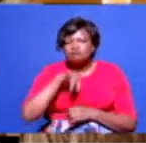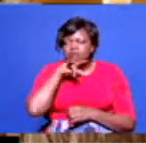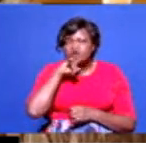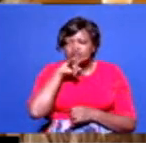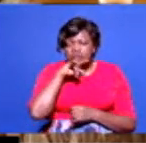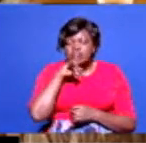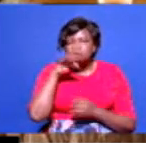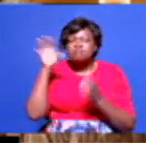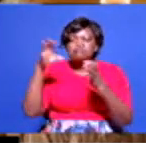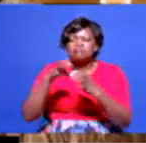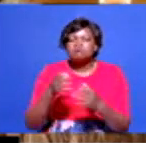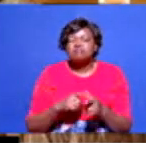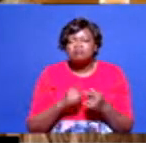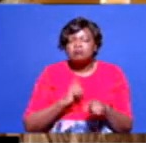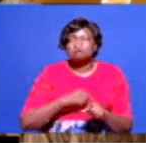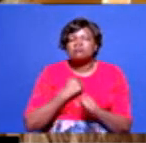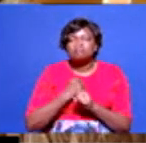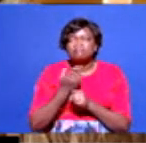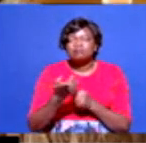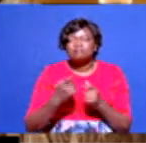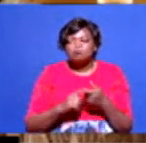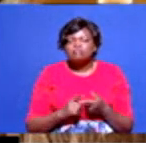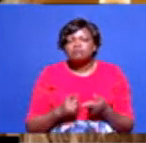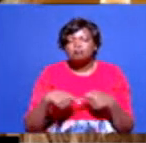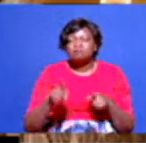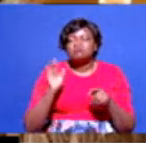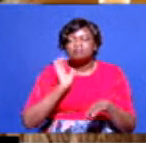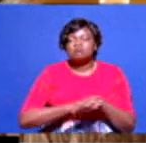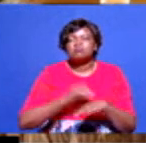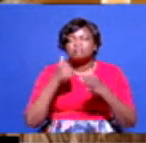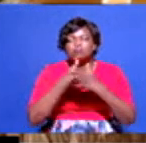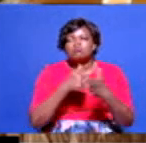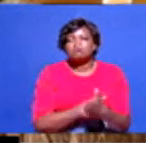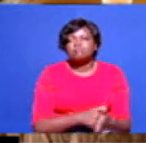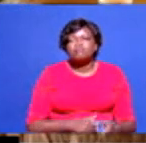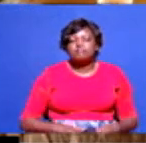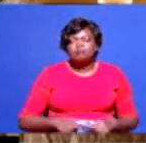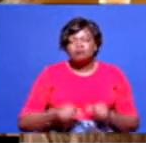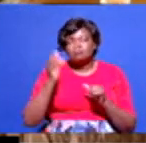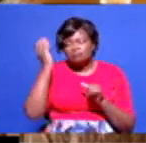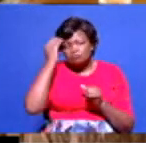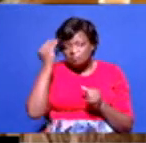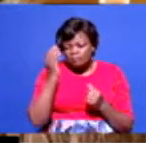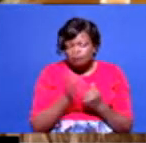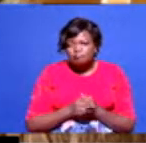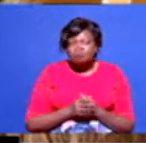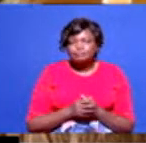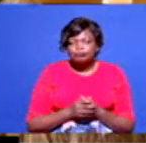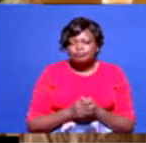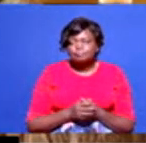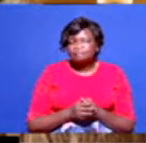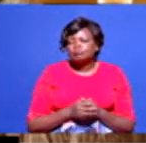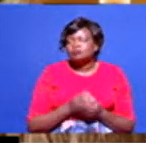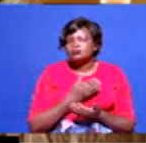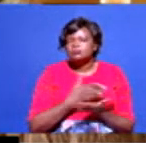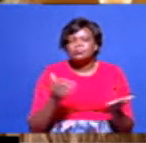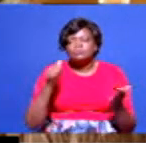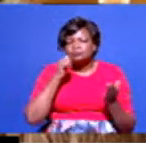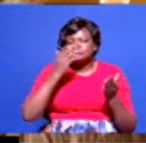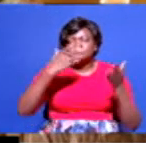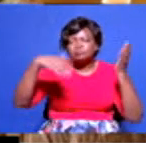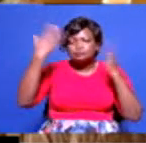while working there that he earned a scholarship to pursue a postgraduate studies in any British university.